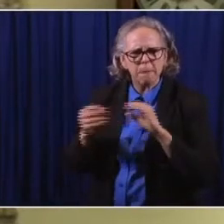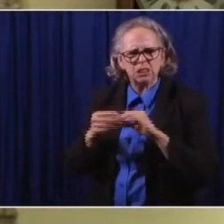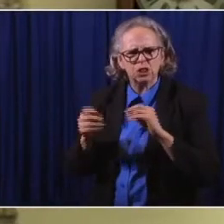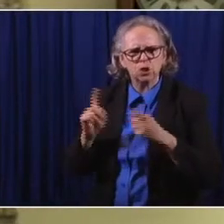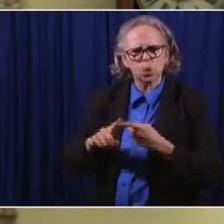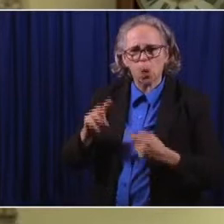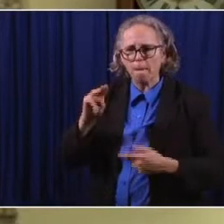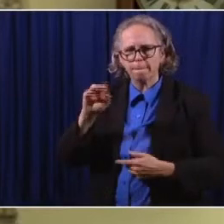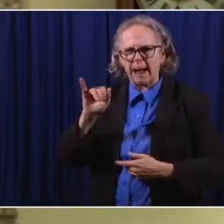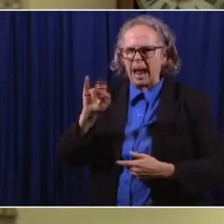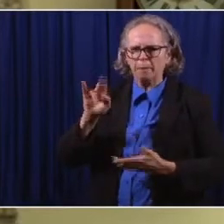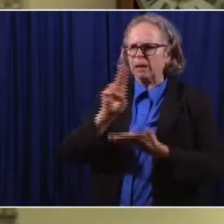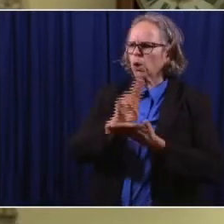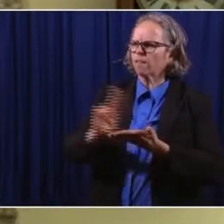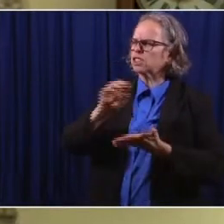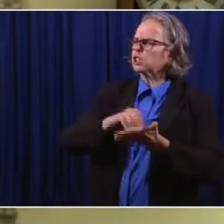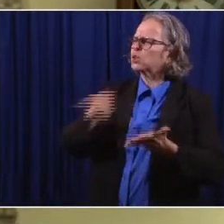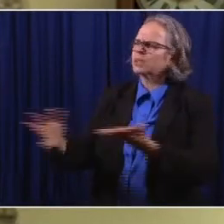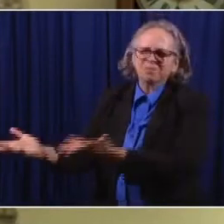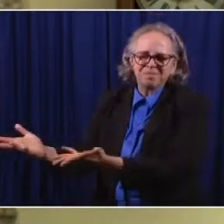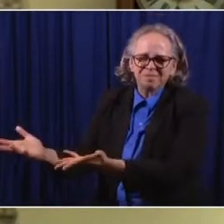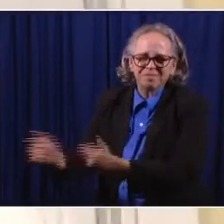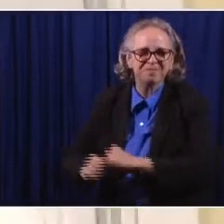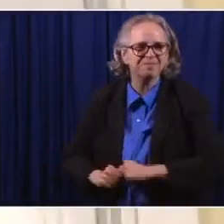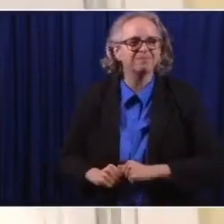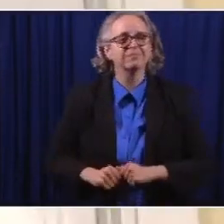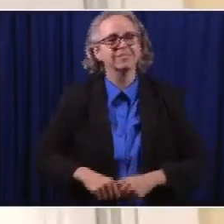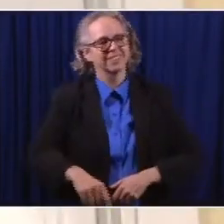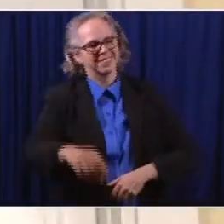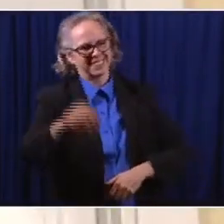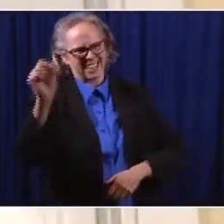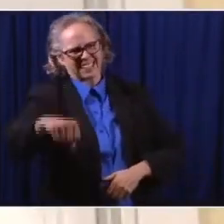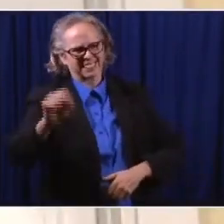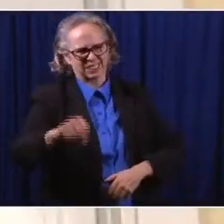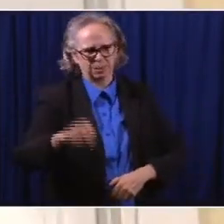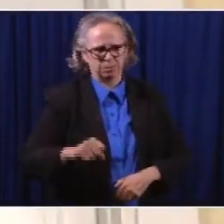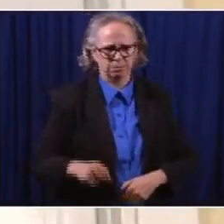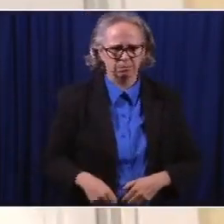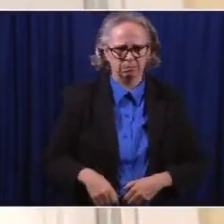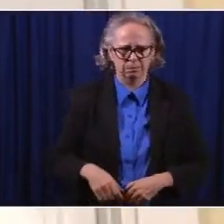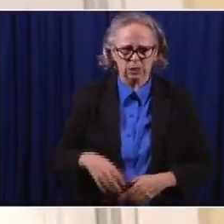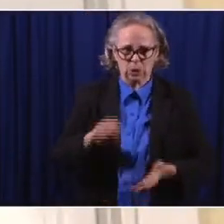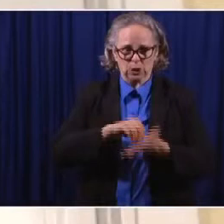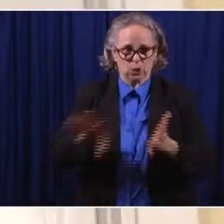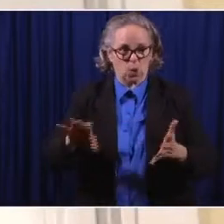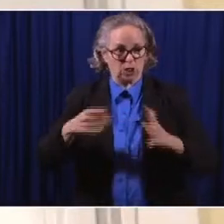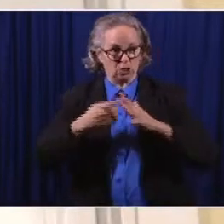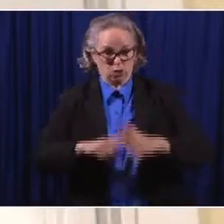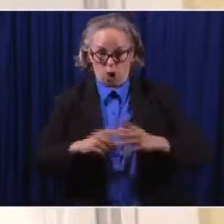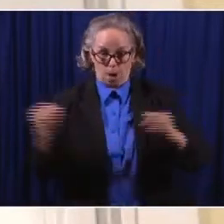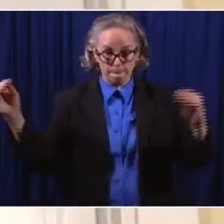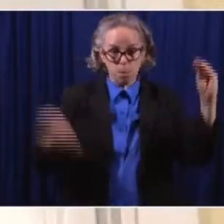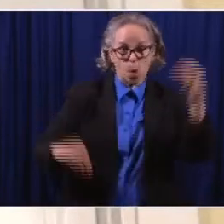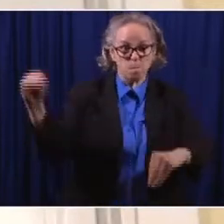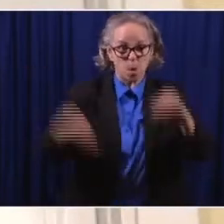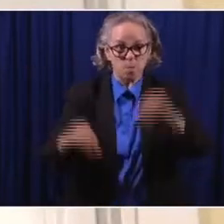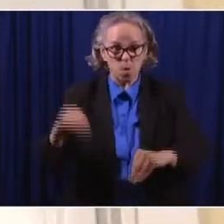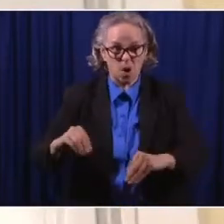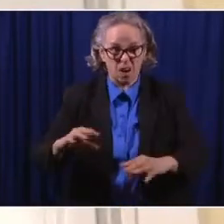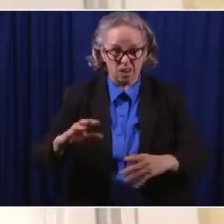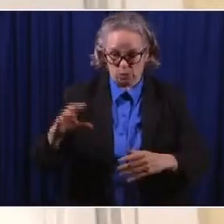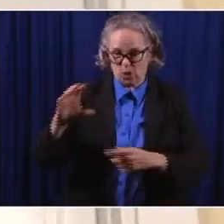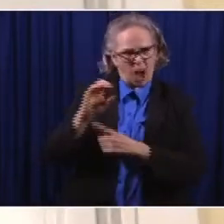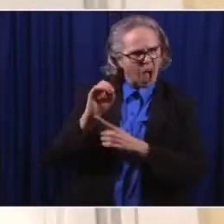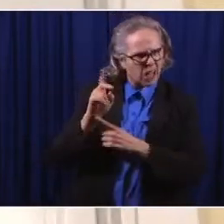Yeah, so early on when students started moving back to Oxford, even though we started online and remote, upperclassmen moved